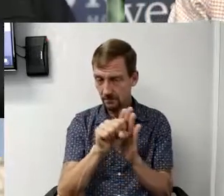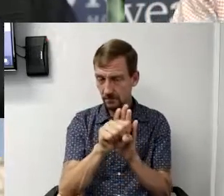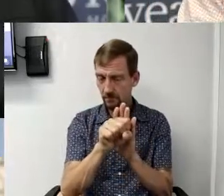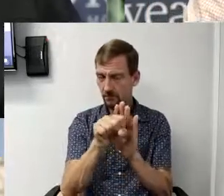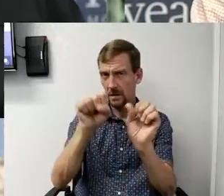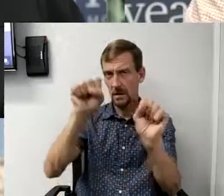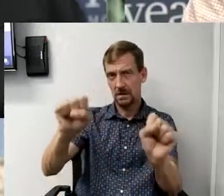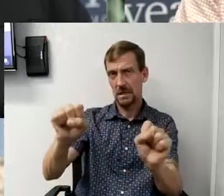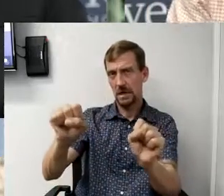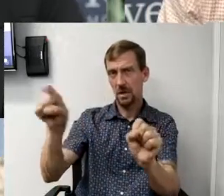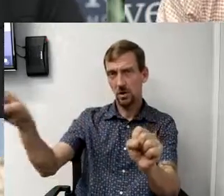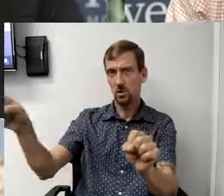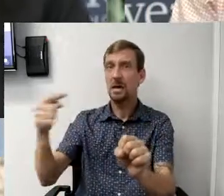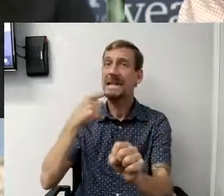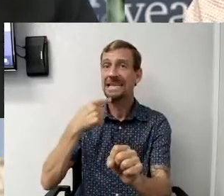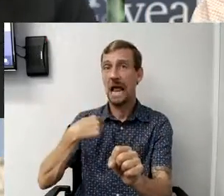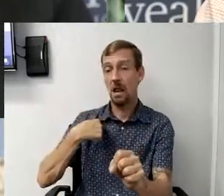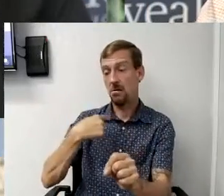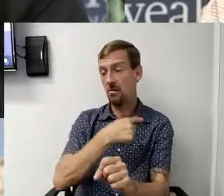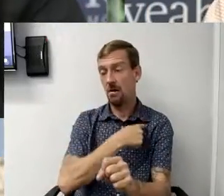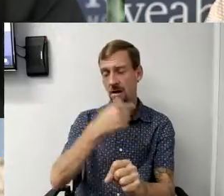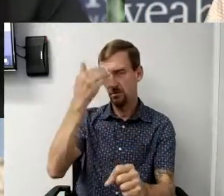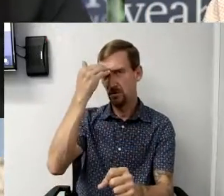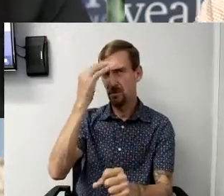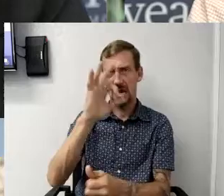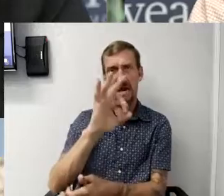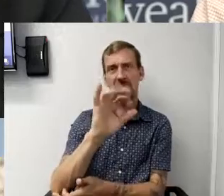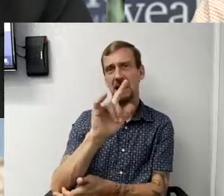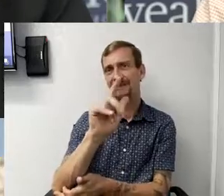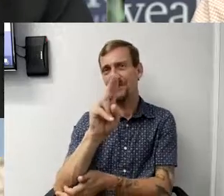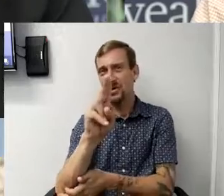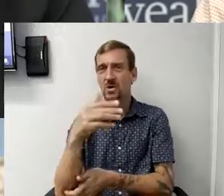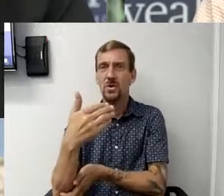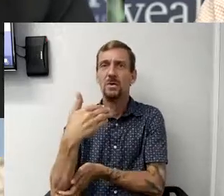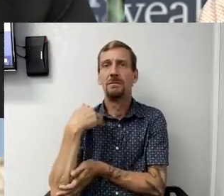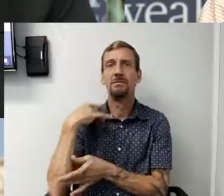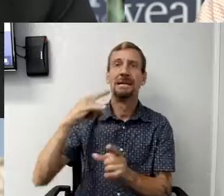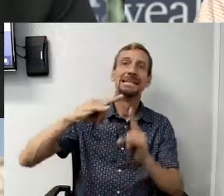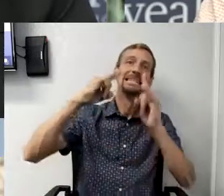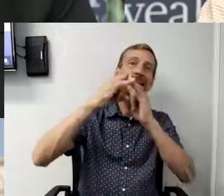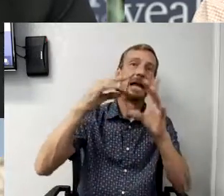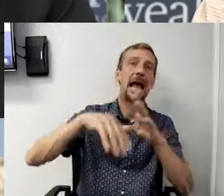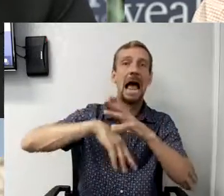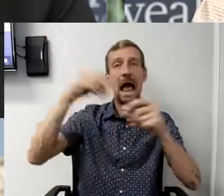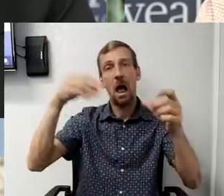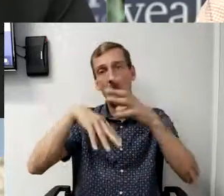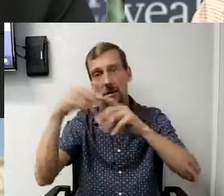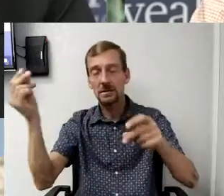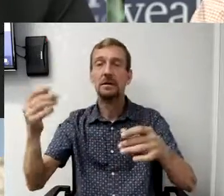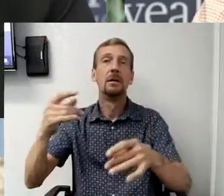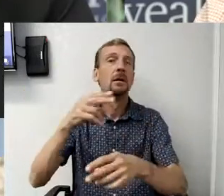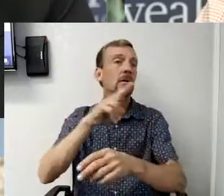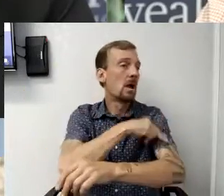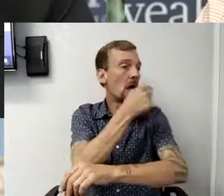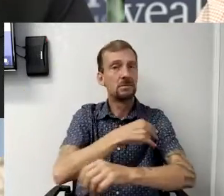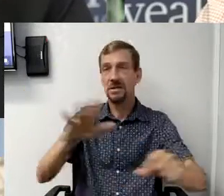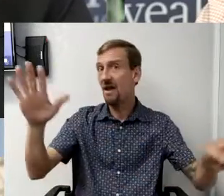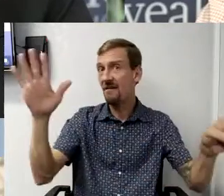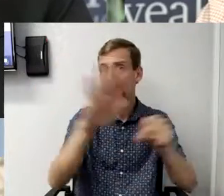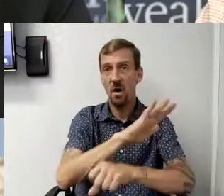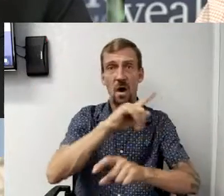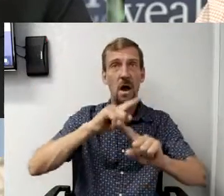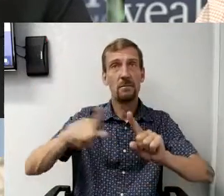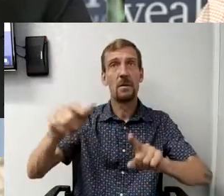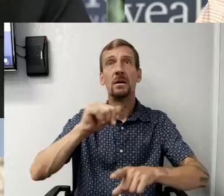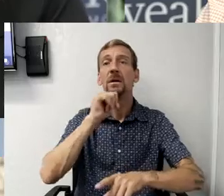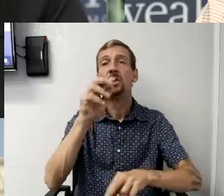share with us, so during the flu season, we often have multiple tents outside the ER, the hospital's running over capacity, but we don't report